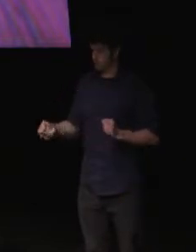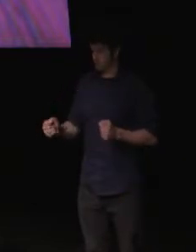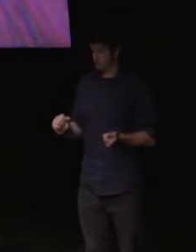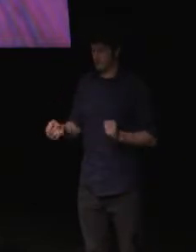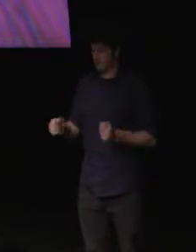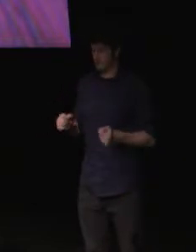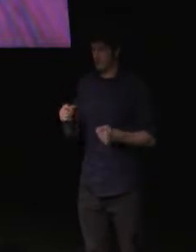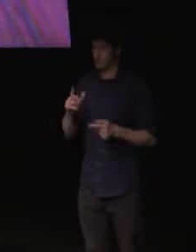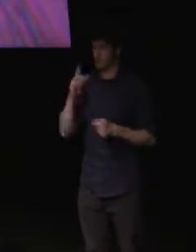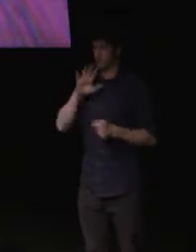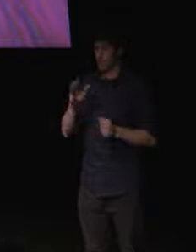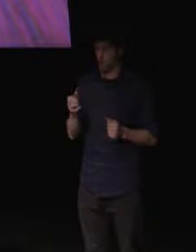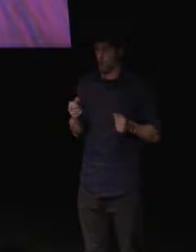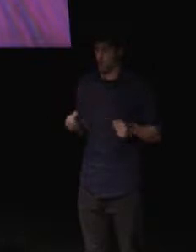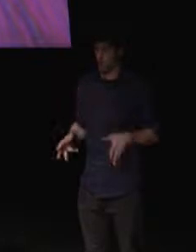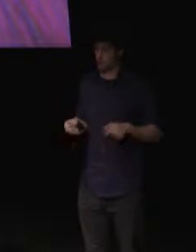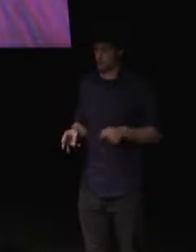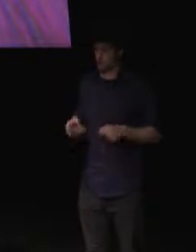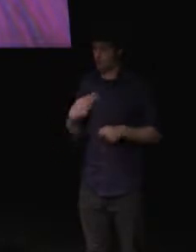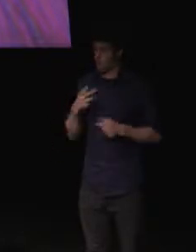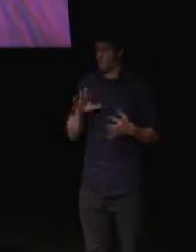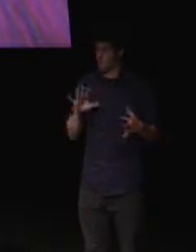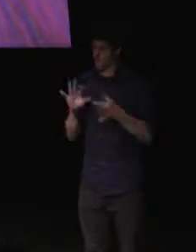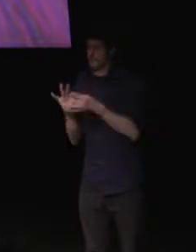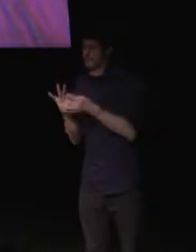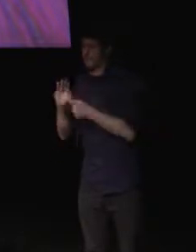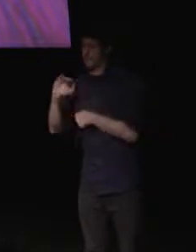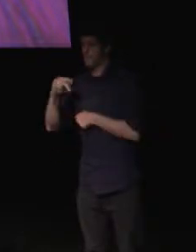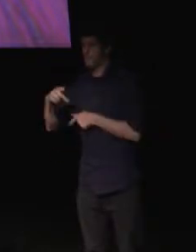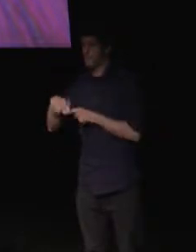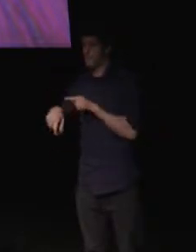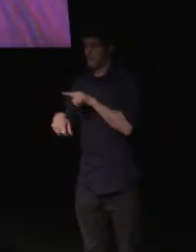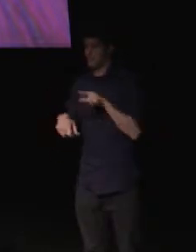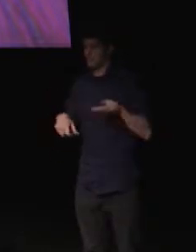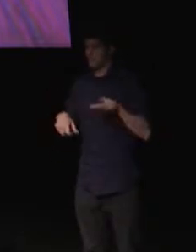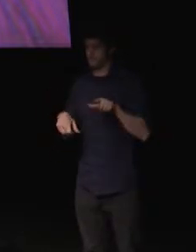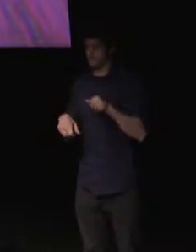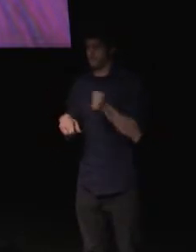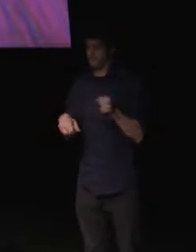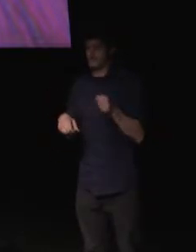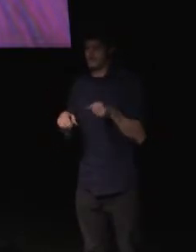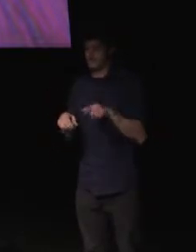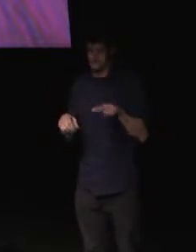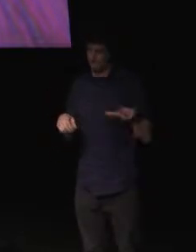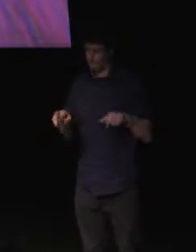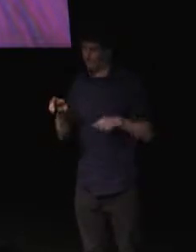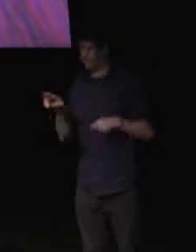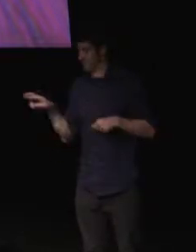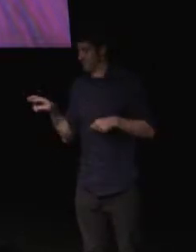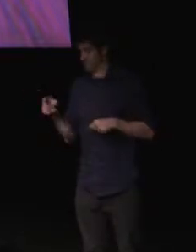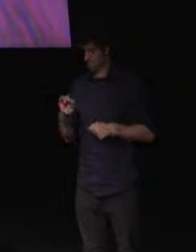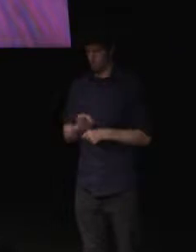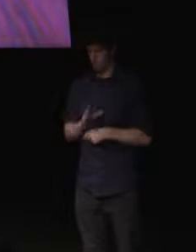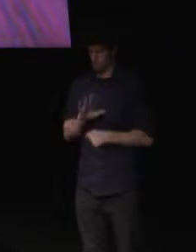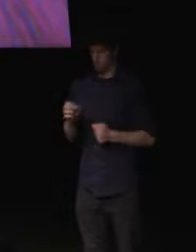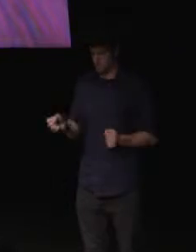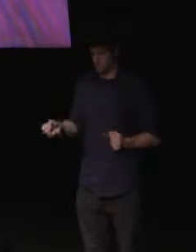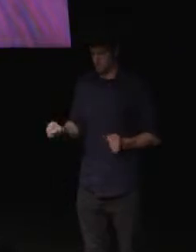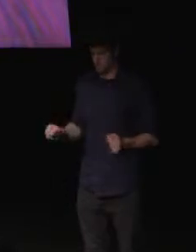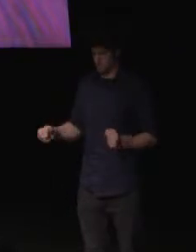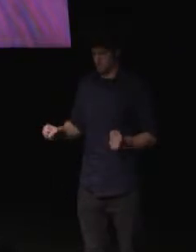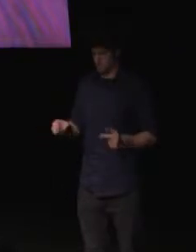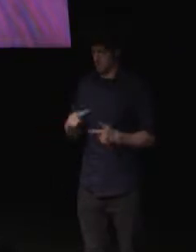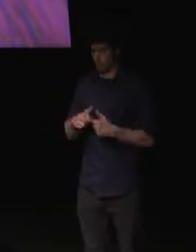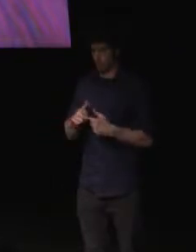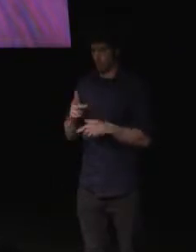stick left and left stick right. So she's using them, I think the video stopped playing, but she was using those 2 to kind of steer the car